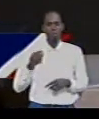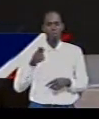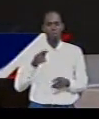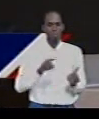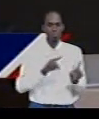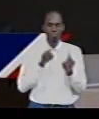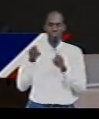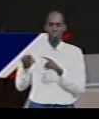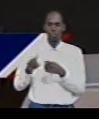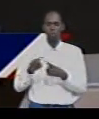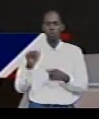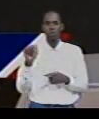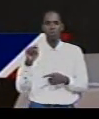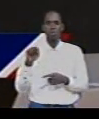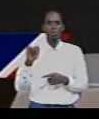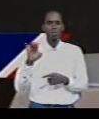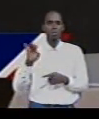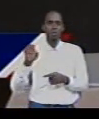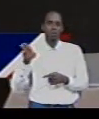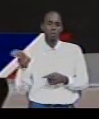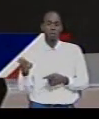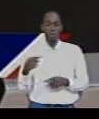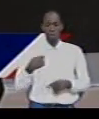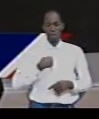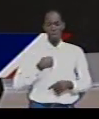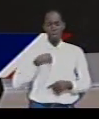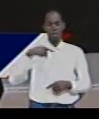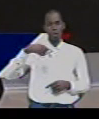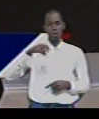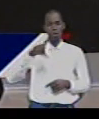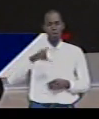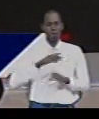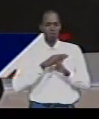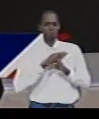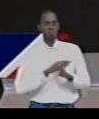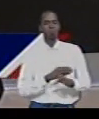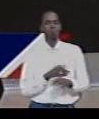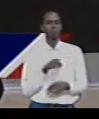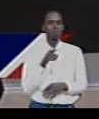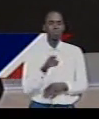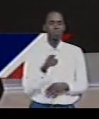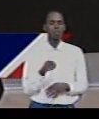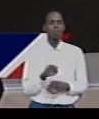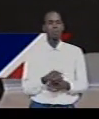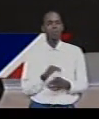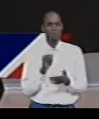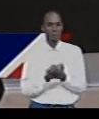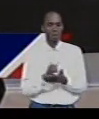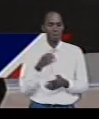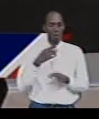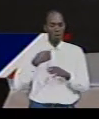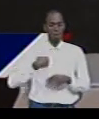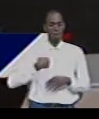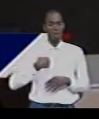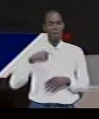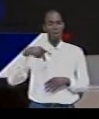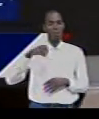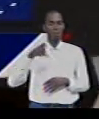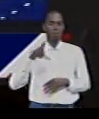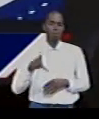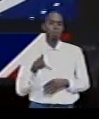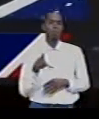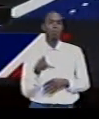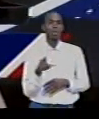Antioch, I withstood him to the face. That's Paul the apostle. I pray the